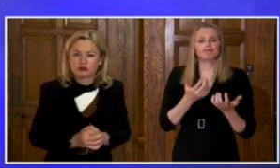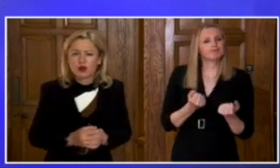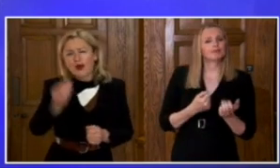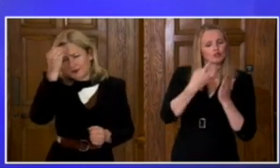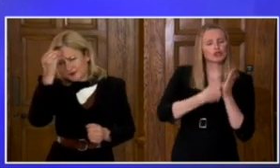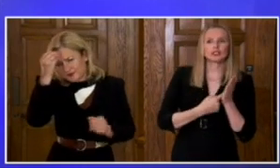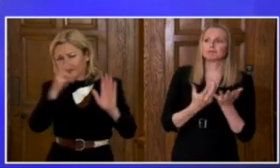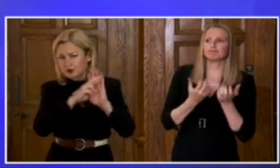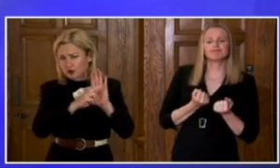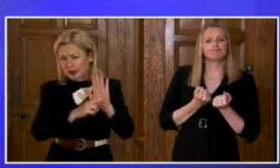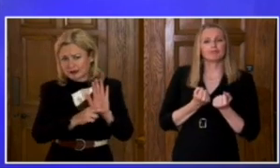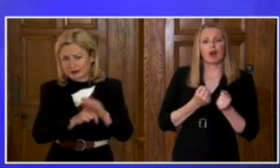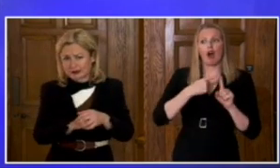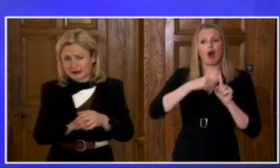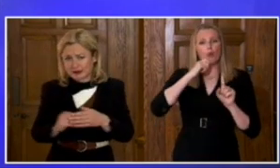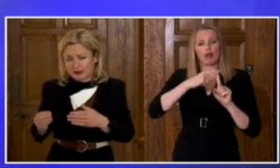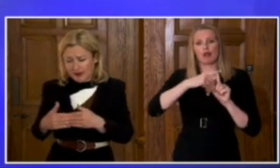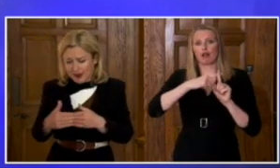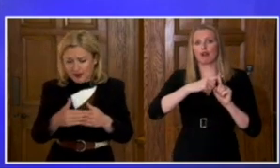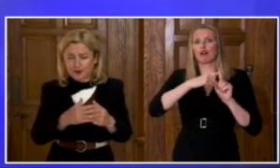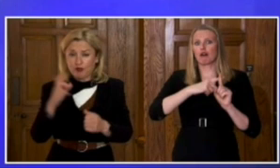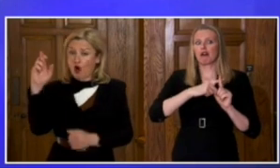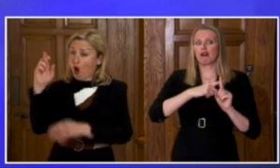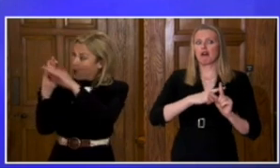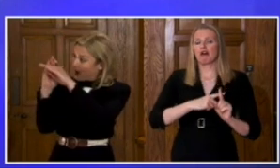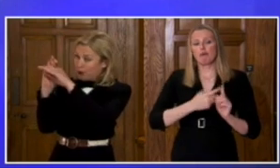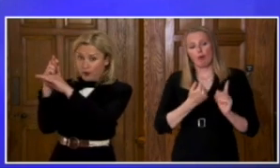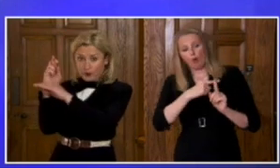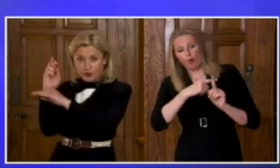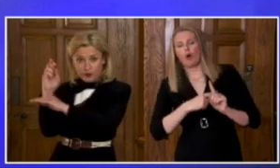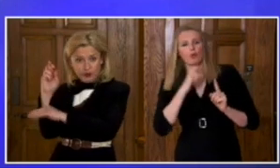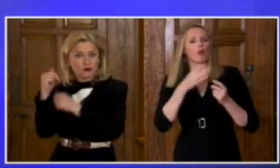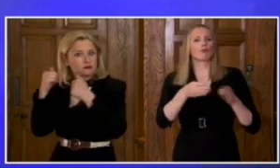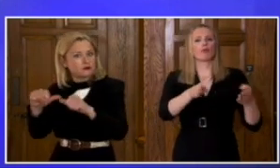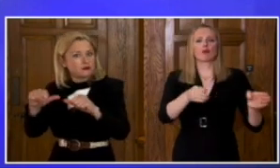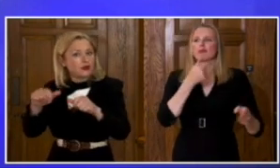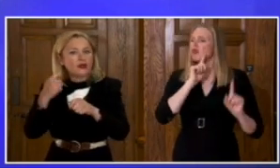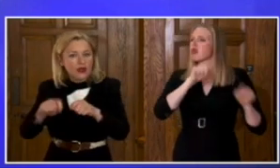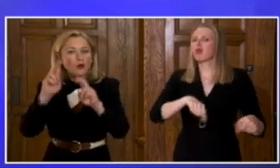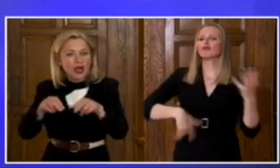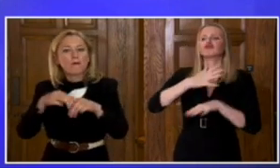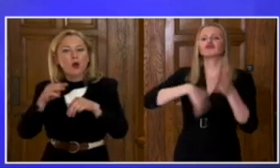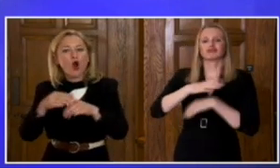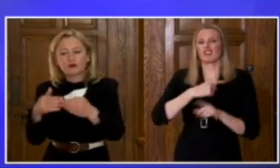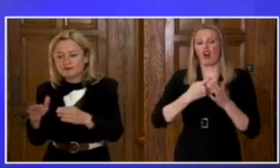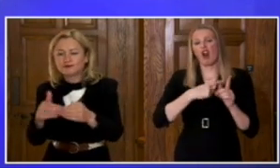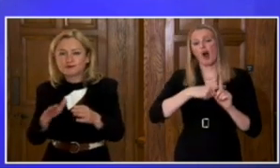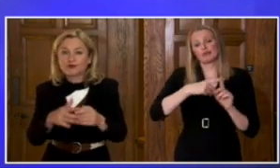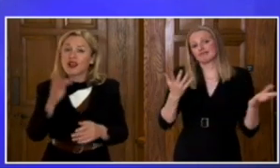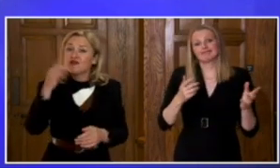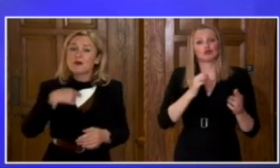restrictions, the more likely the R rate will improve, resulting in more relaxations. If they don't, we will not be able to do